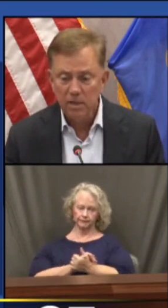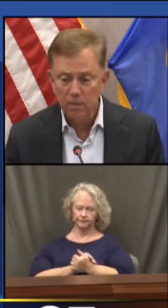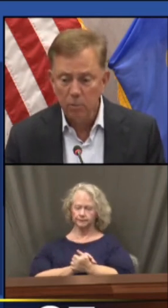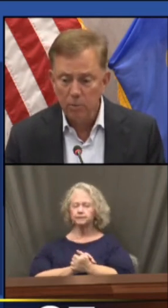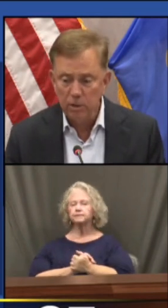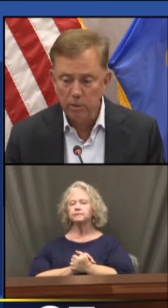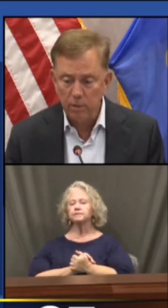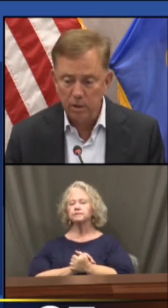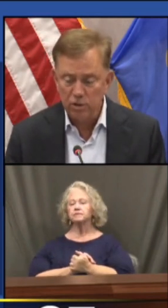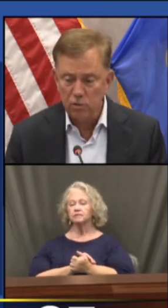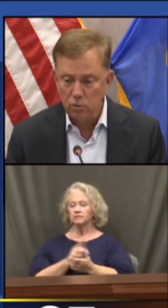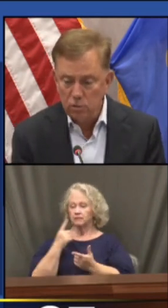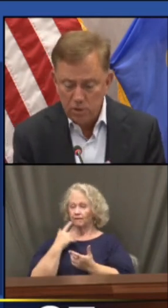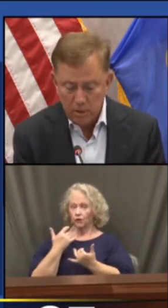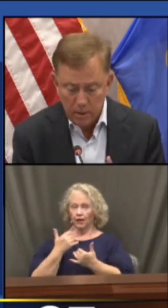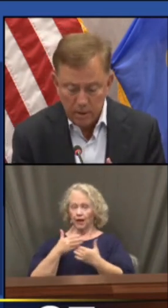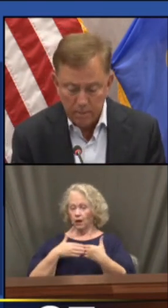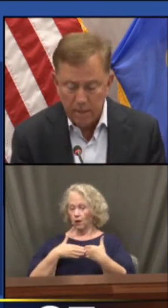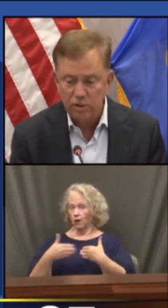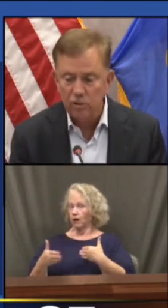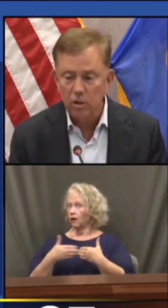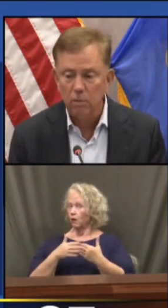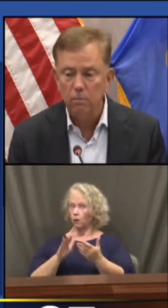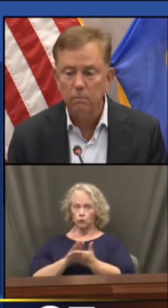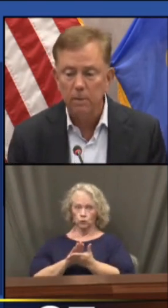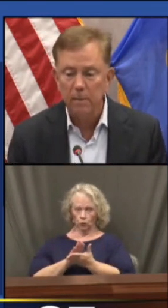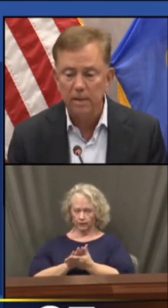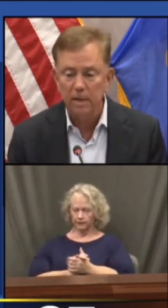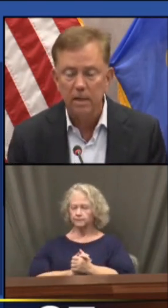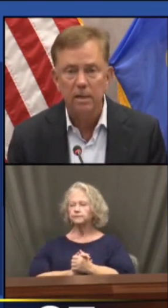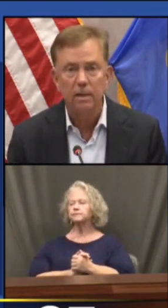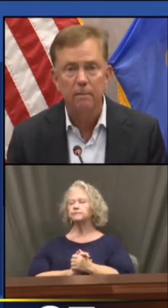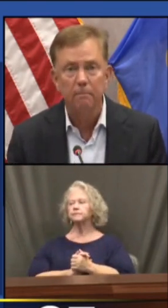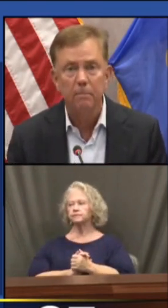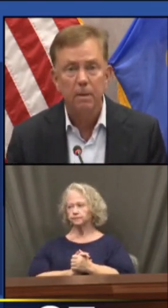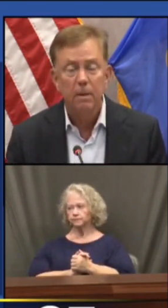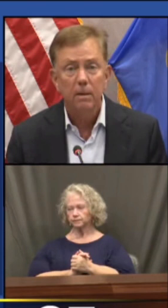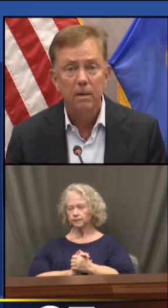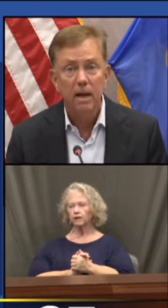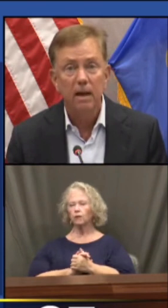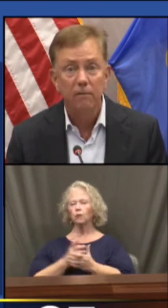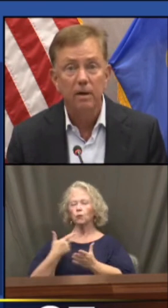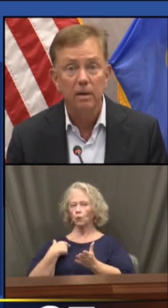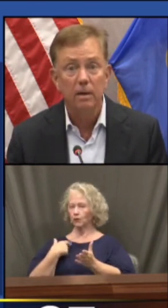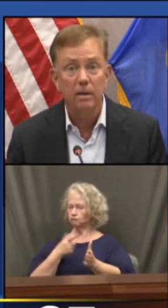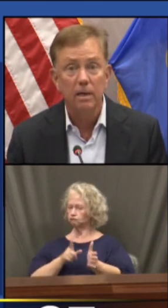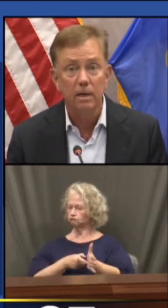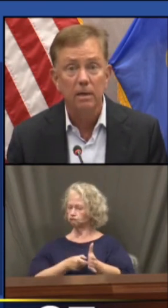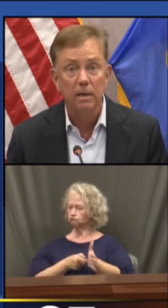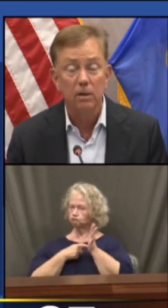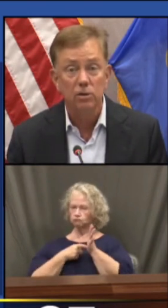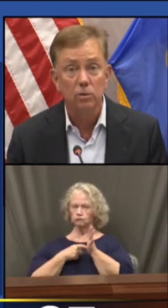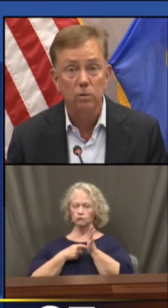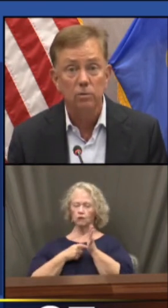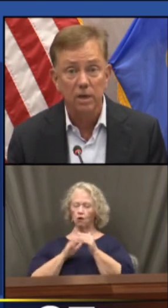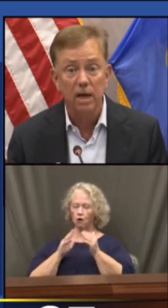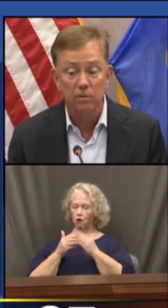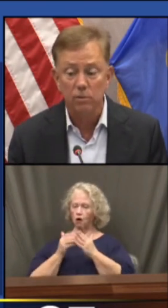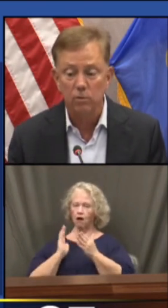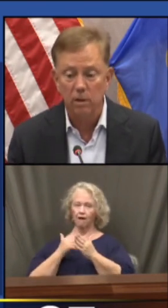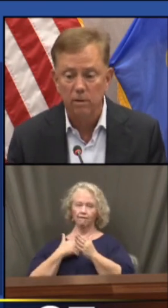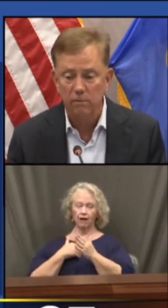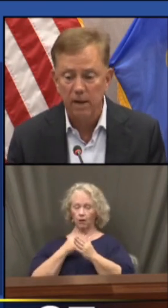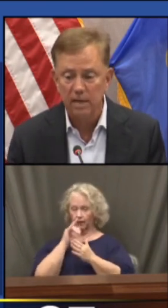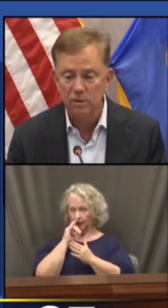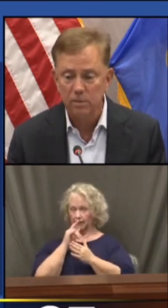In the meantime, what are we doing with our schools? As you know, we mandated that every kid in our schools, K